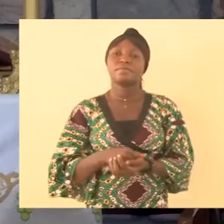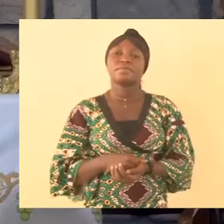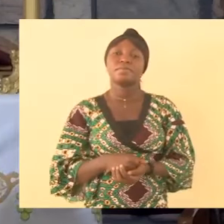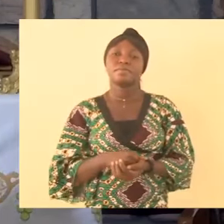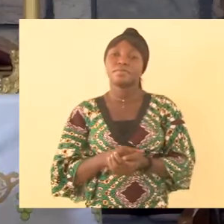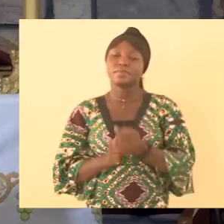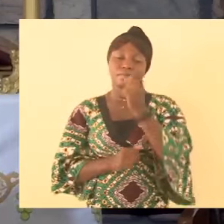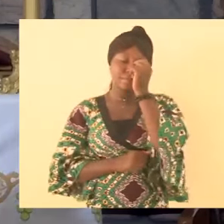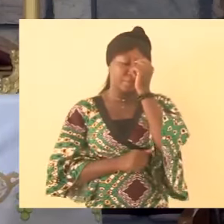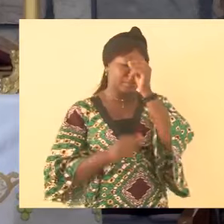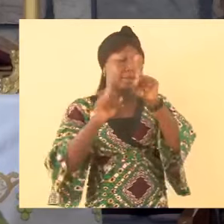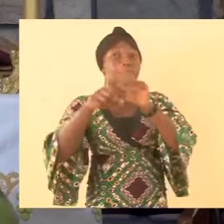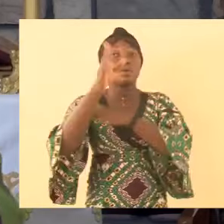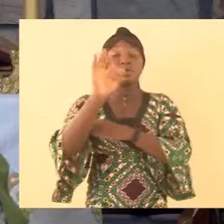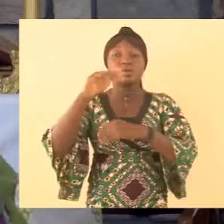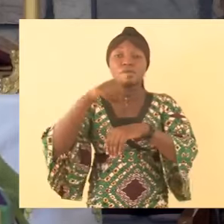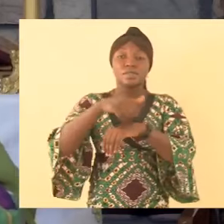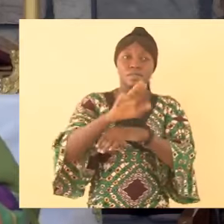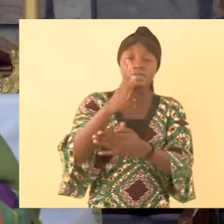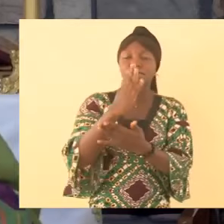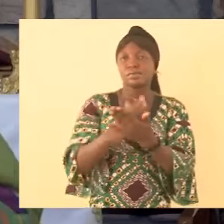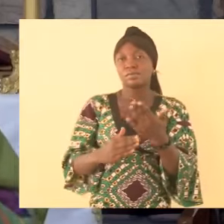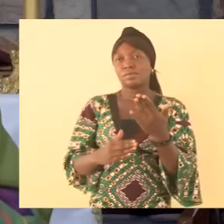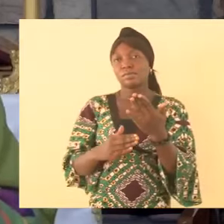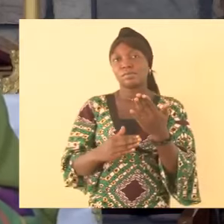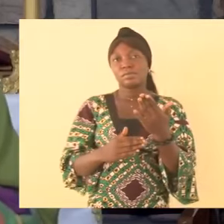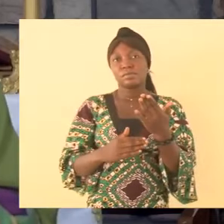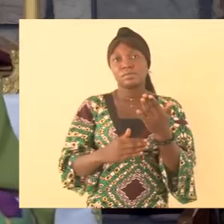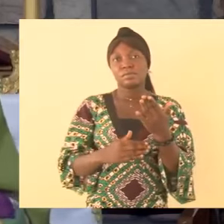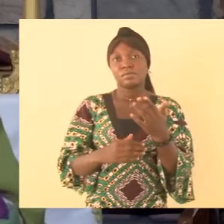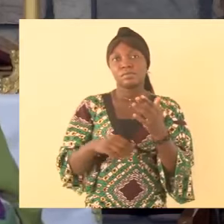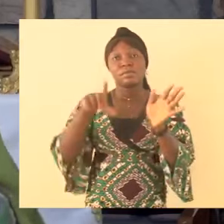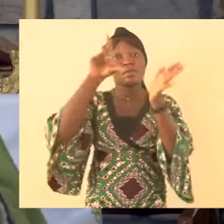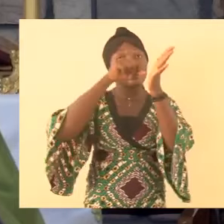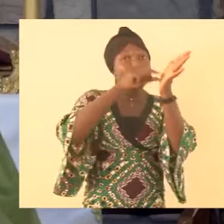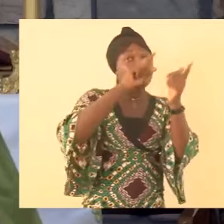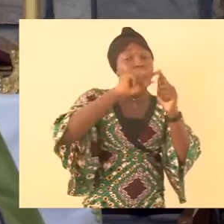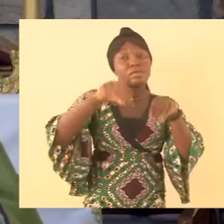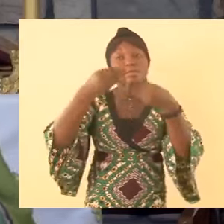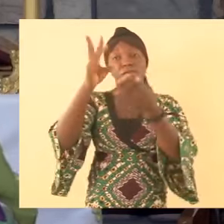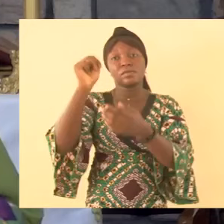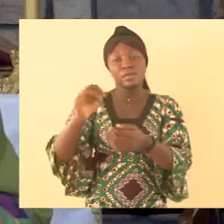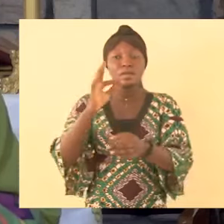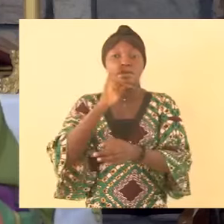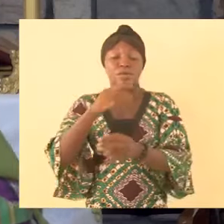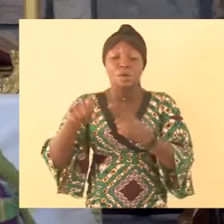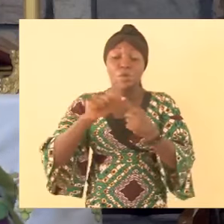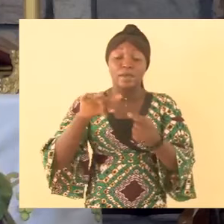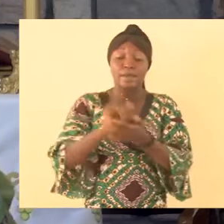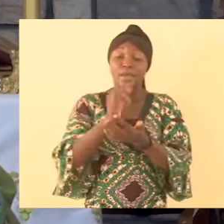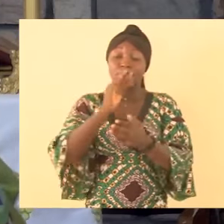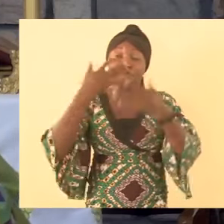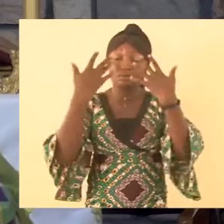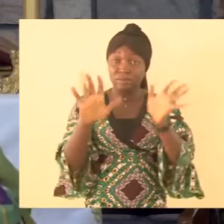Yes. But God sent some ravens to provide him food. And when that food